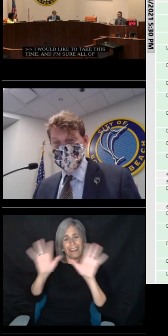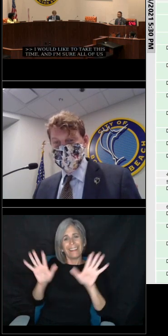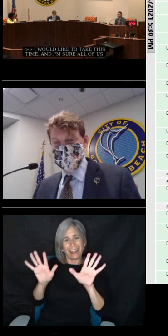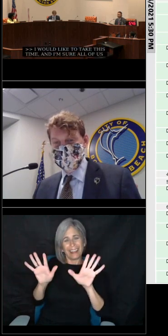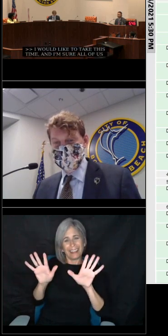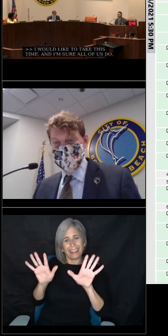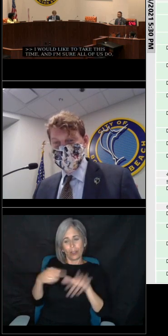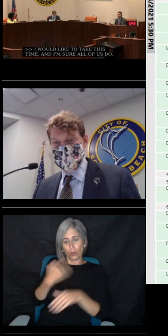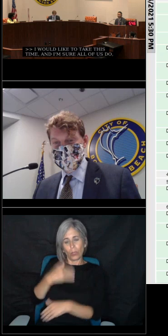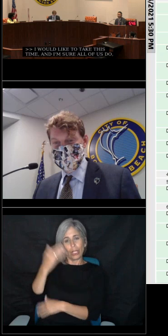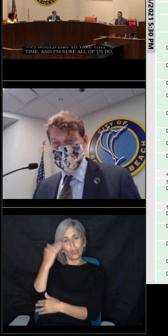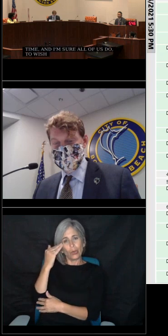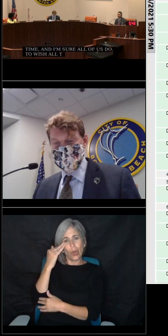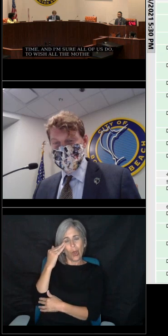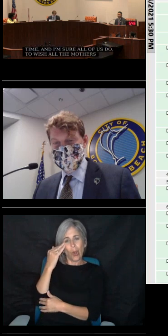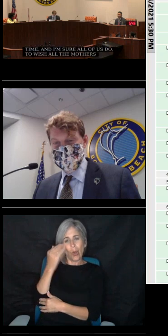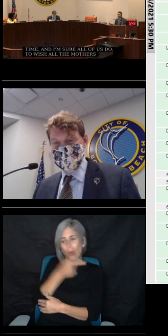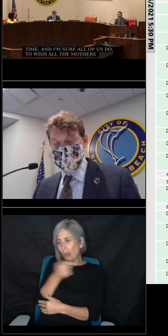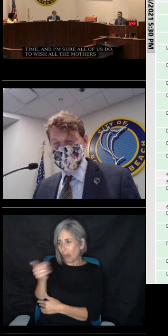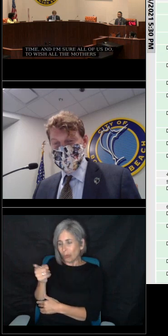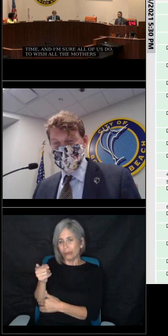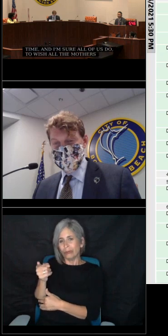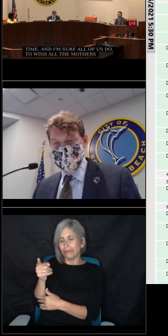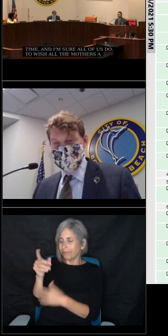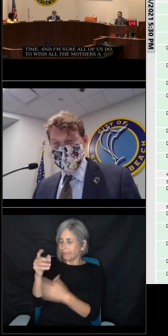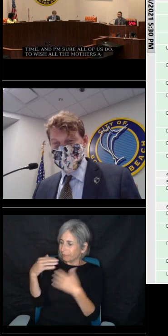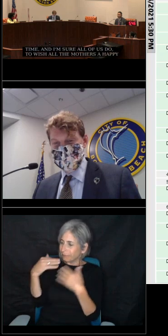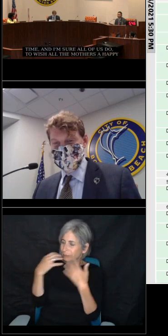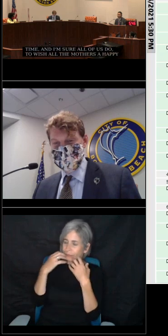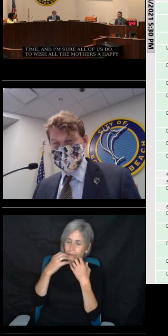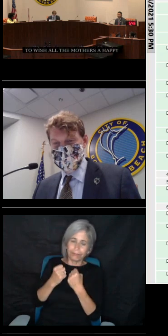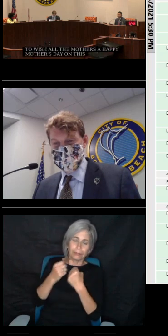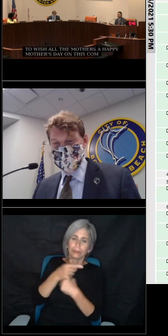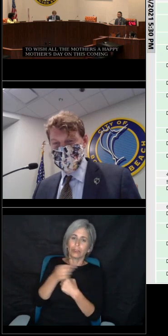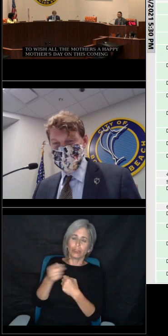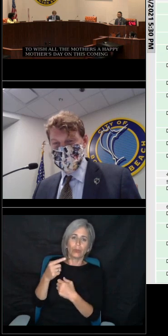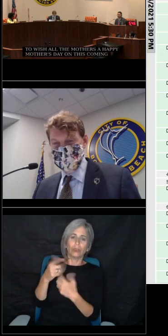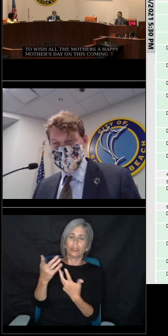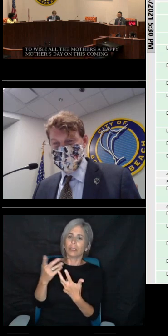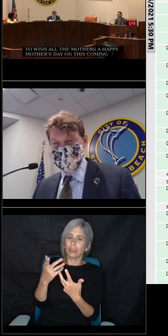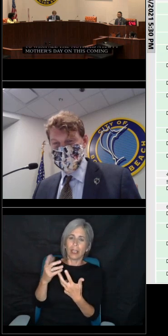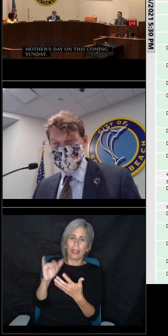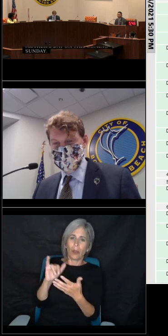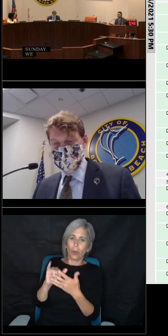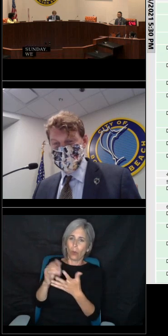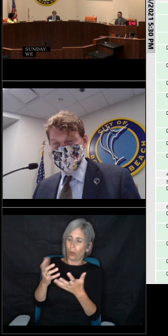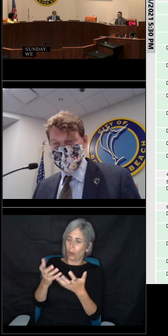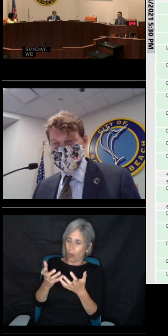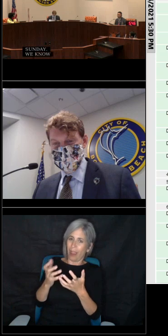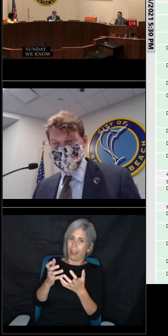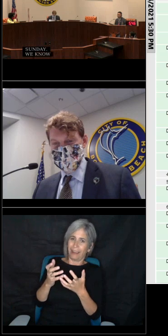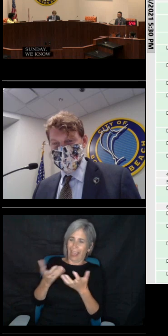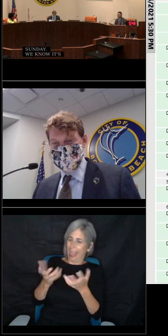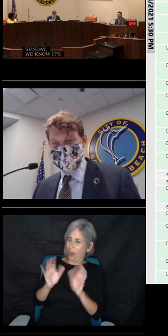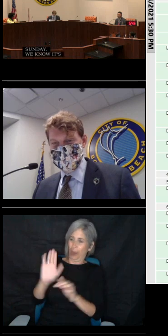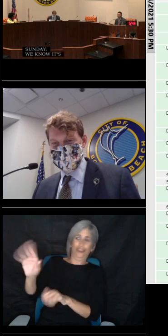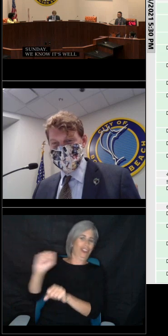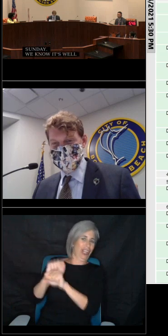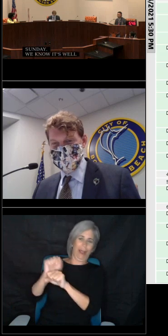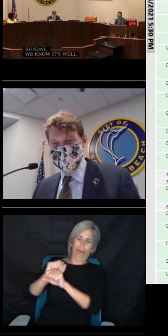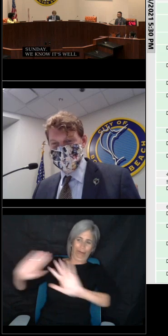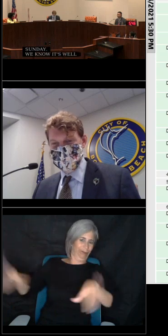We know that it's well deserved, and I would not want to have your job. But